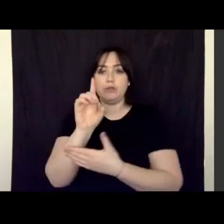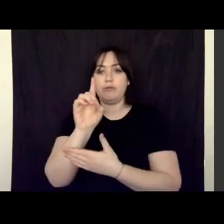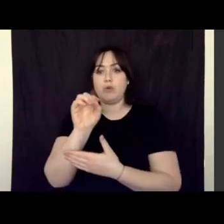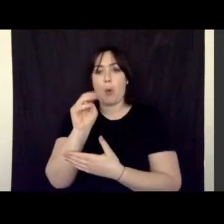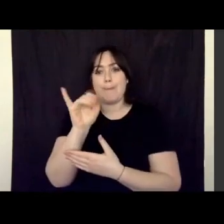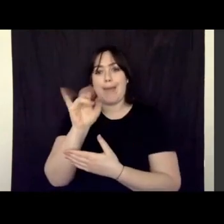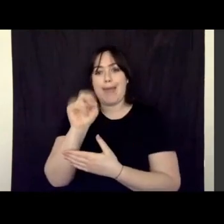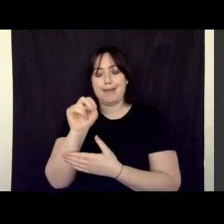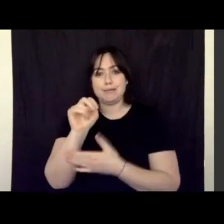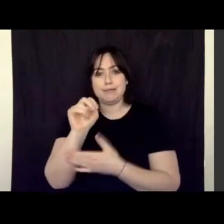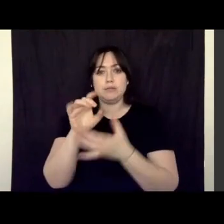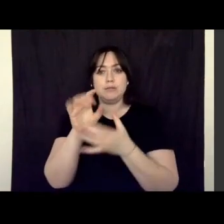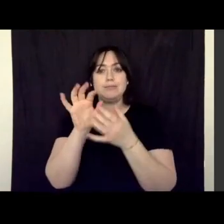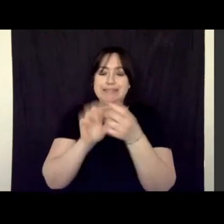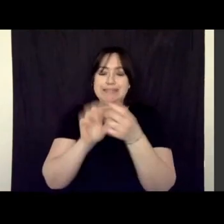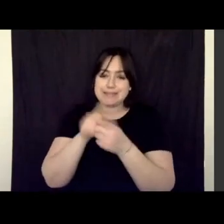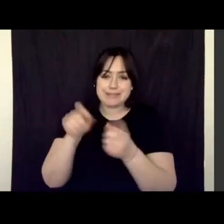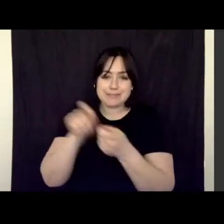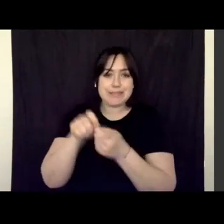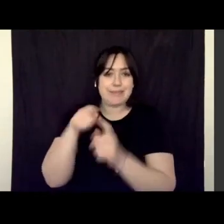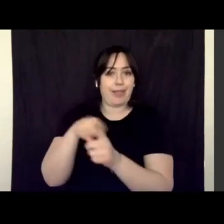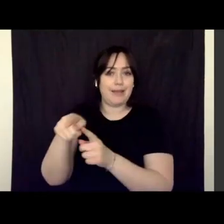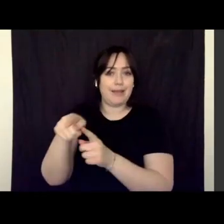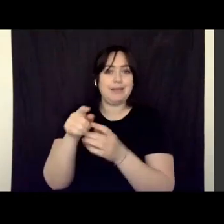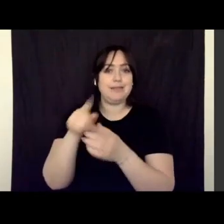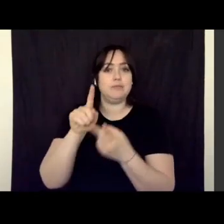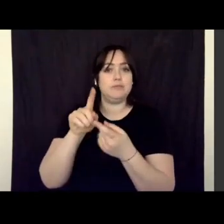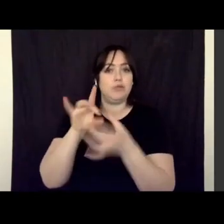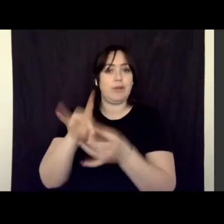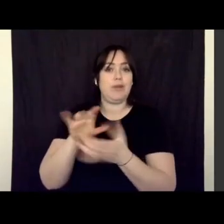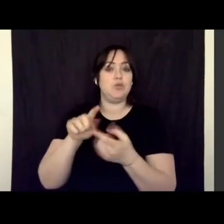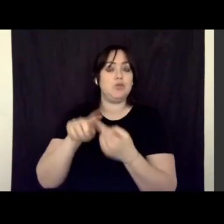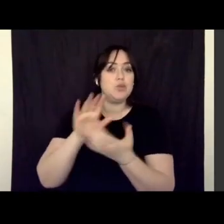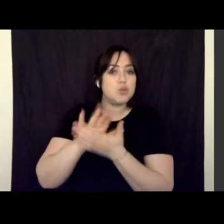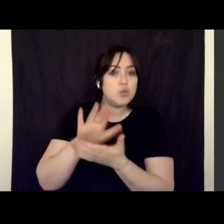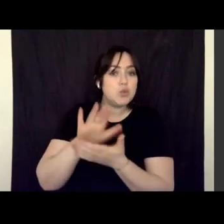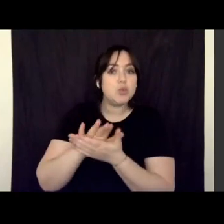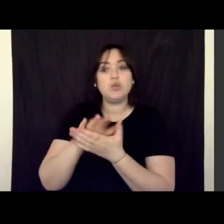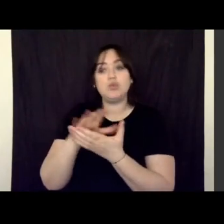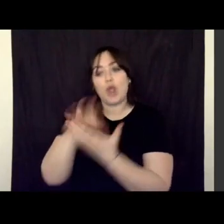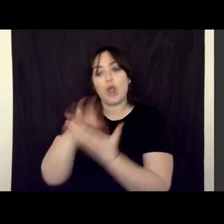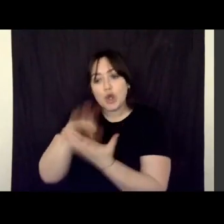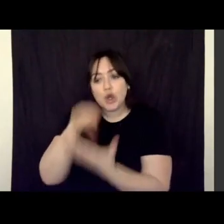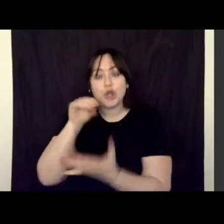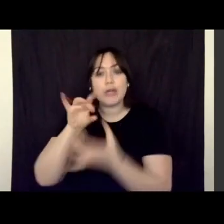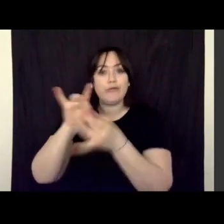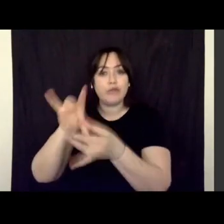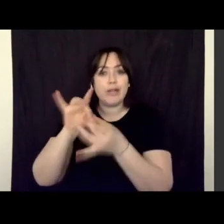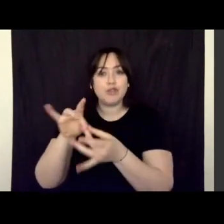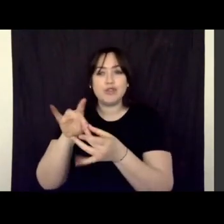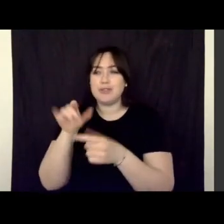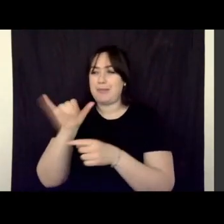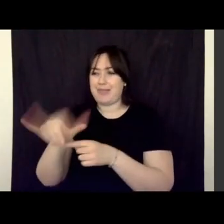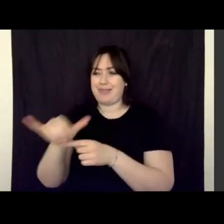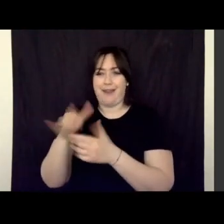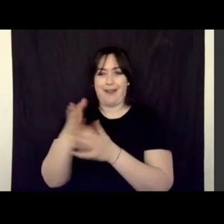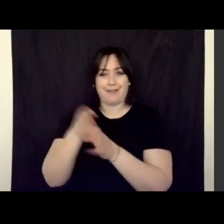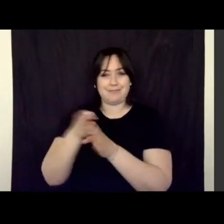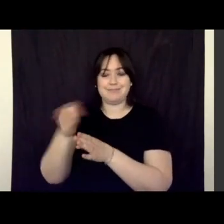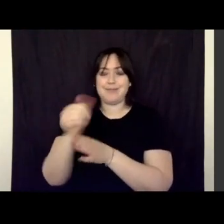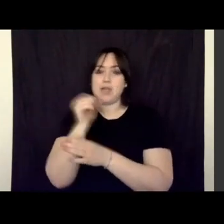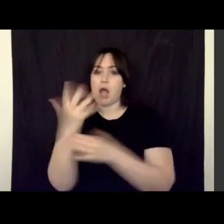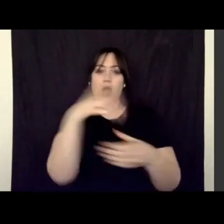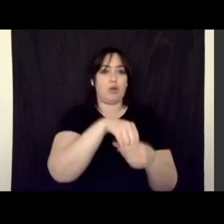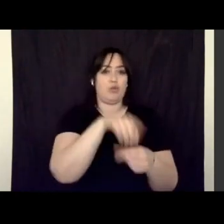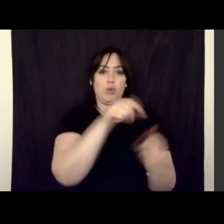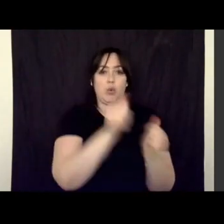and relationship, which are not covered as well in the Washington Group short set. I'm going to stop